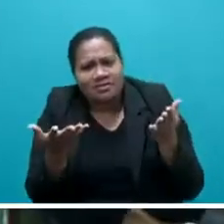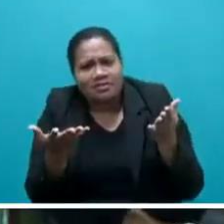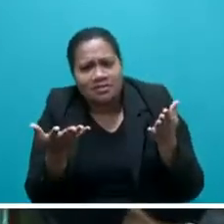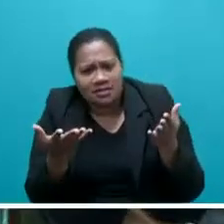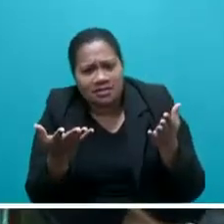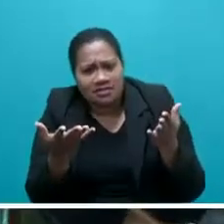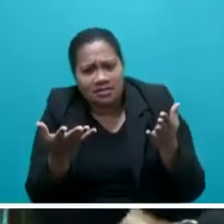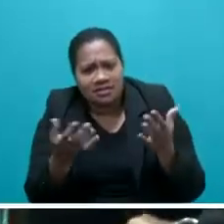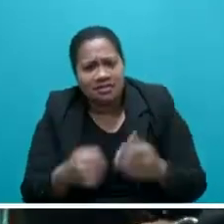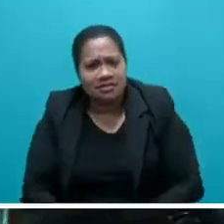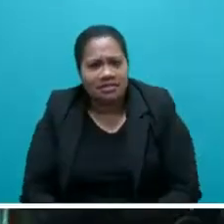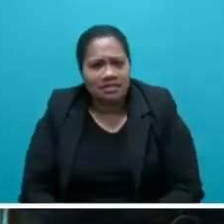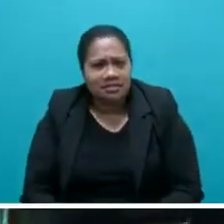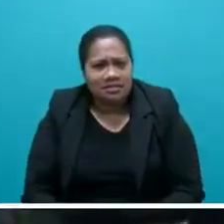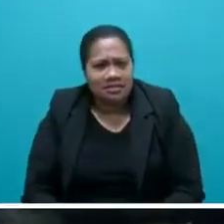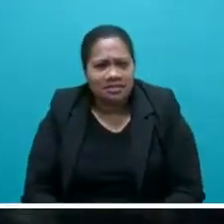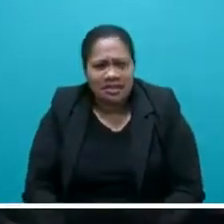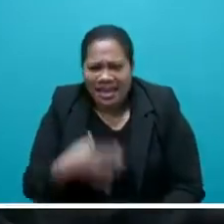this,